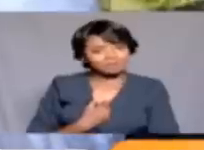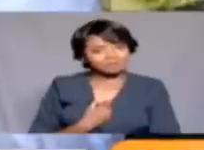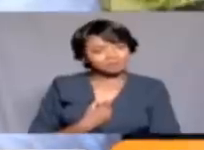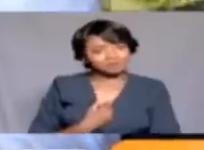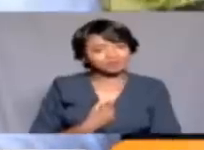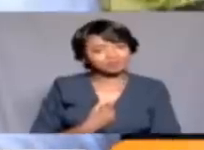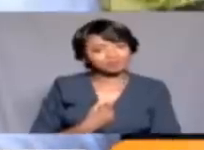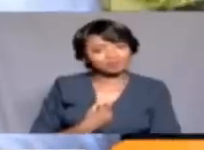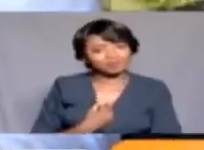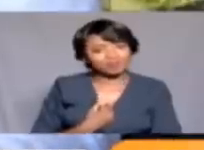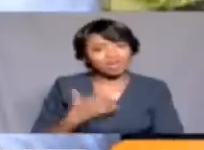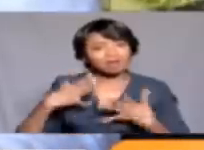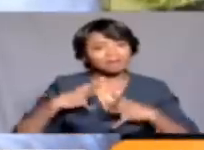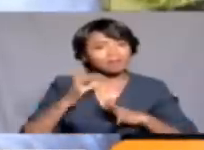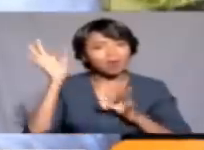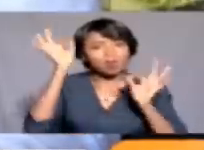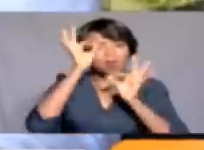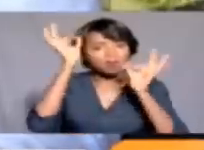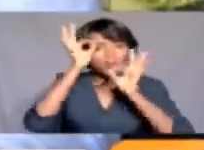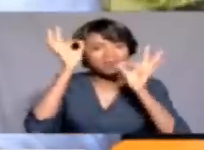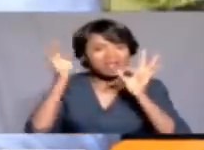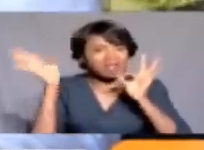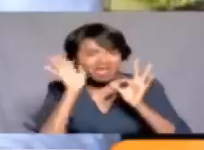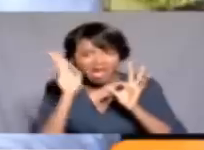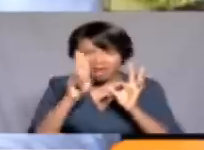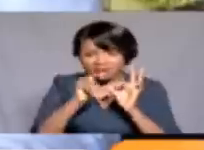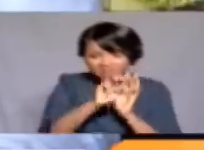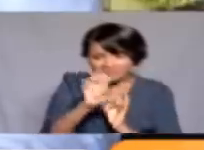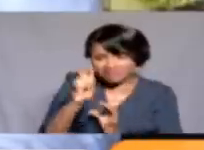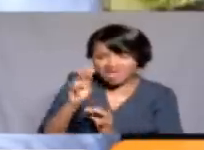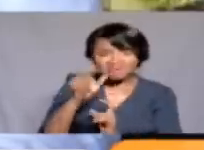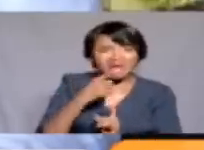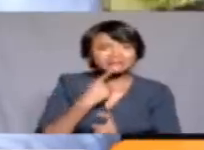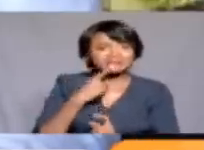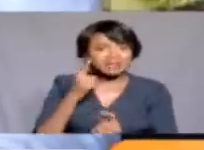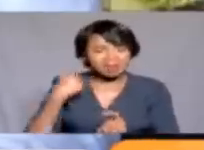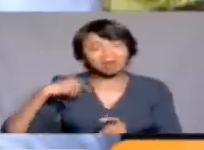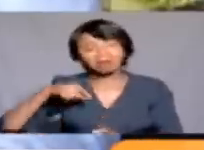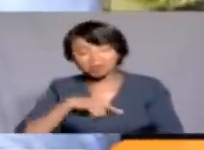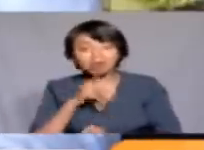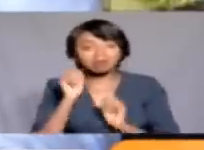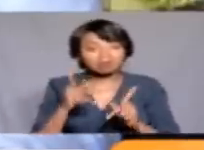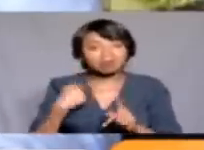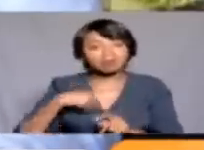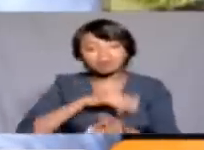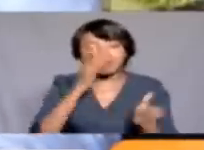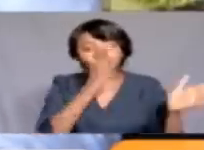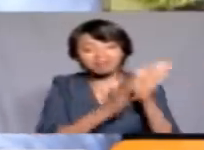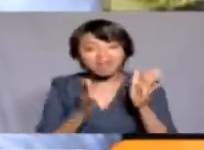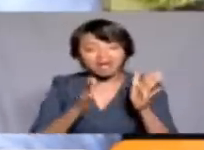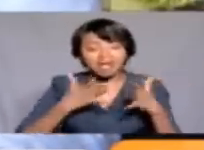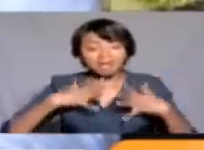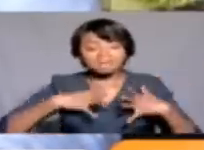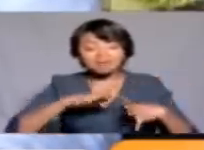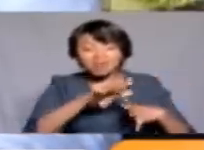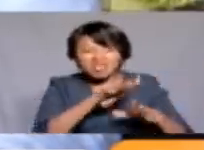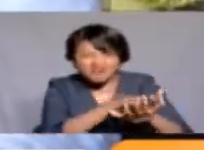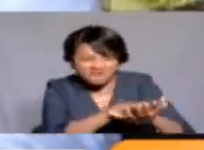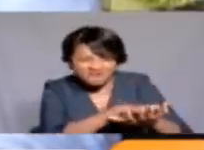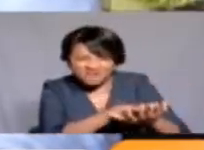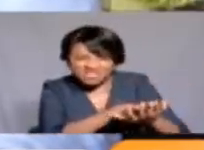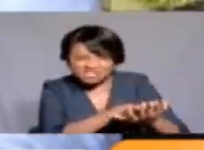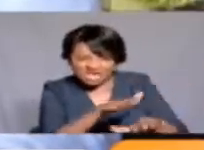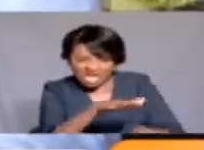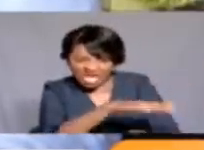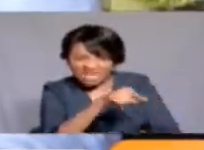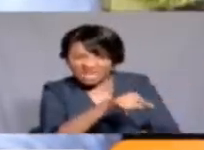it was very surprising, you know, to hear NEMA saying, we will arrange, you know, in some of those areas to relocate fish. How do you relocate